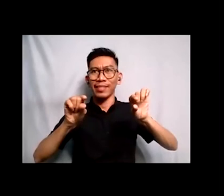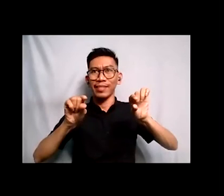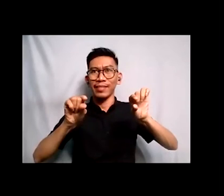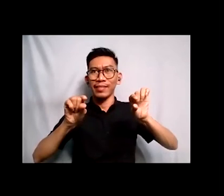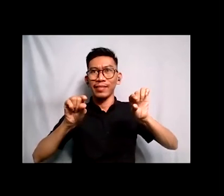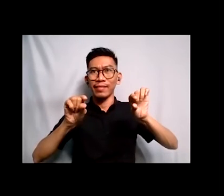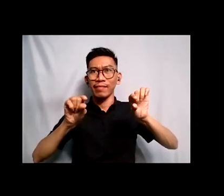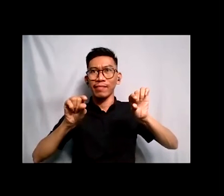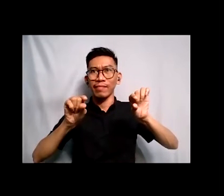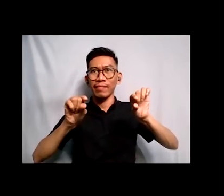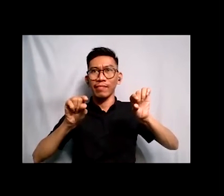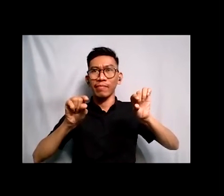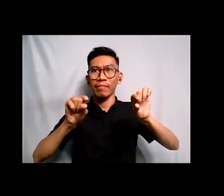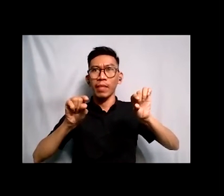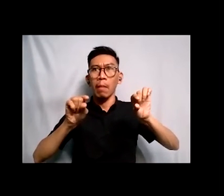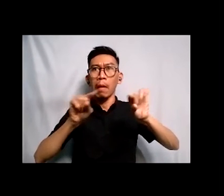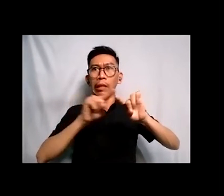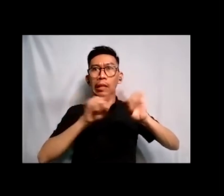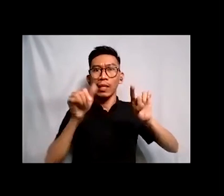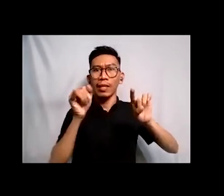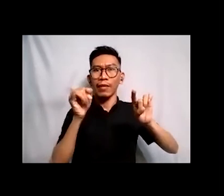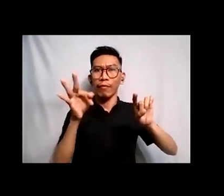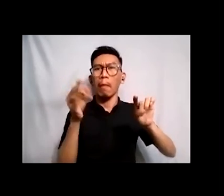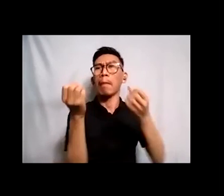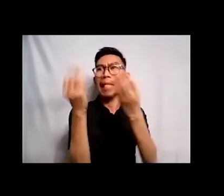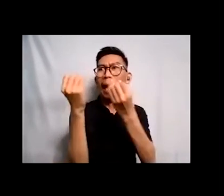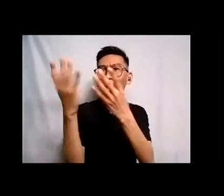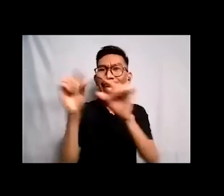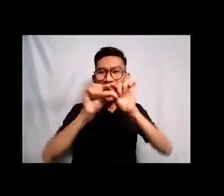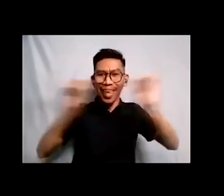the singular form, but then you have sticks plural.